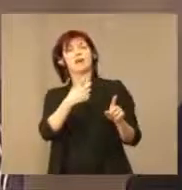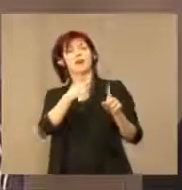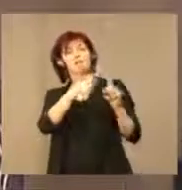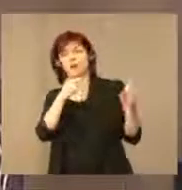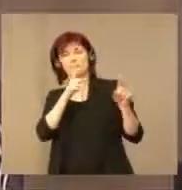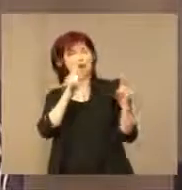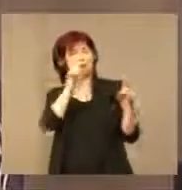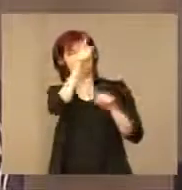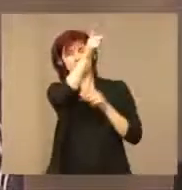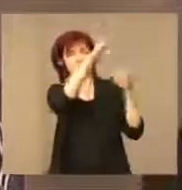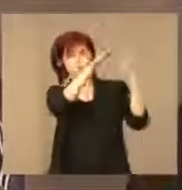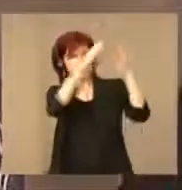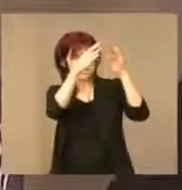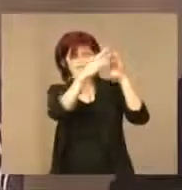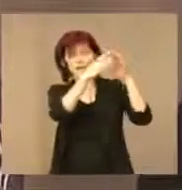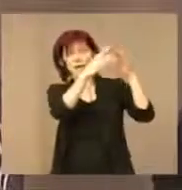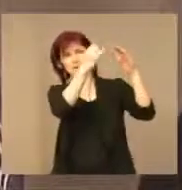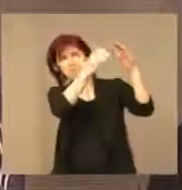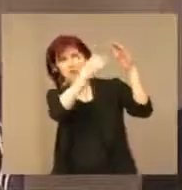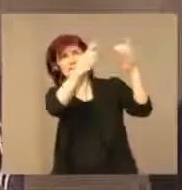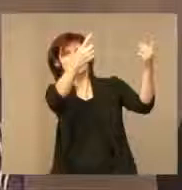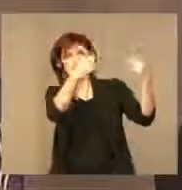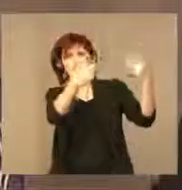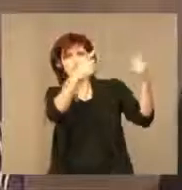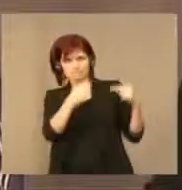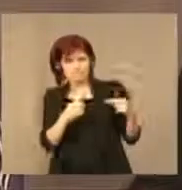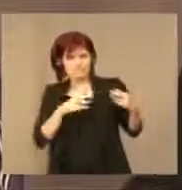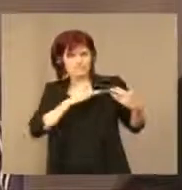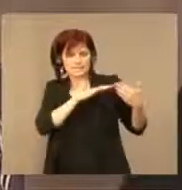to Winnipeg for dialysis and so forth.